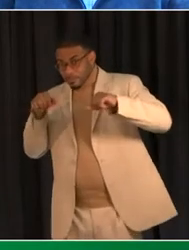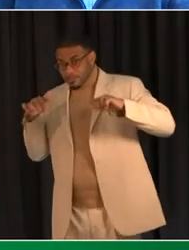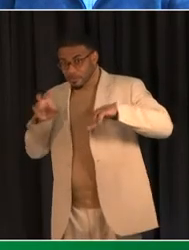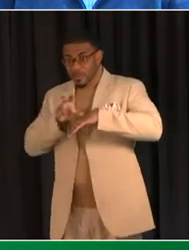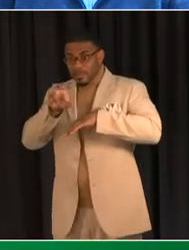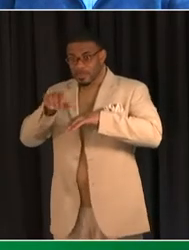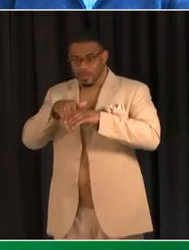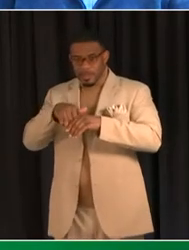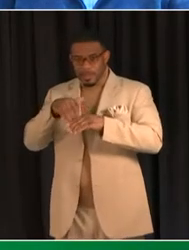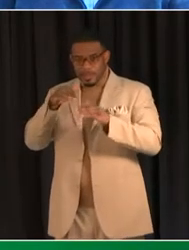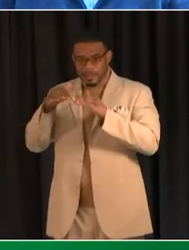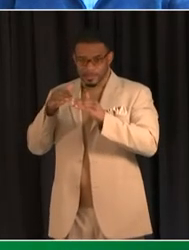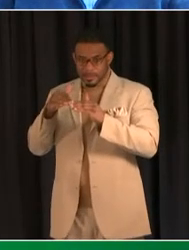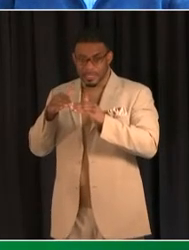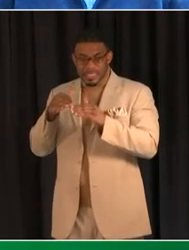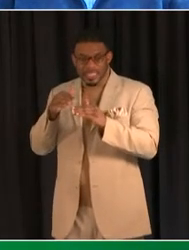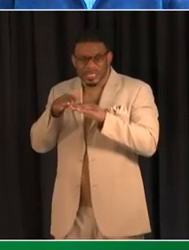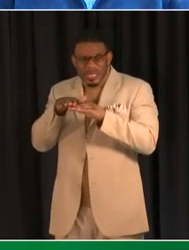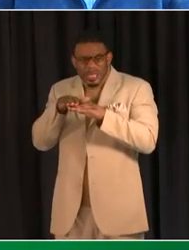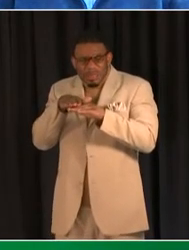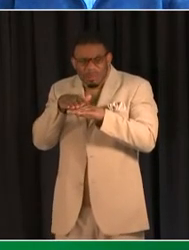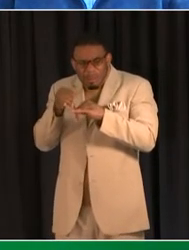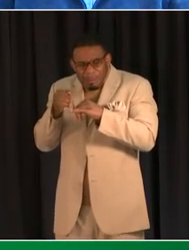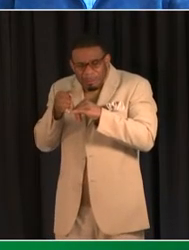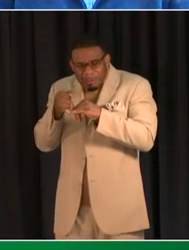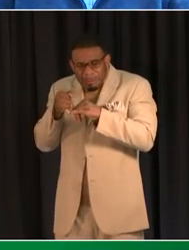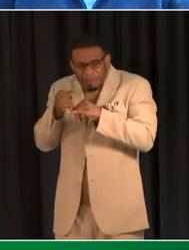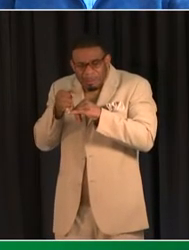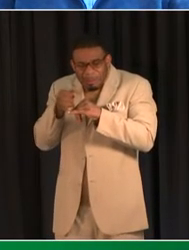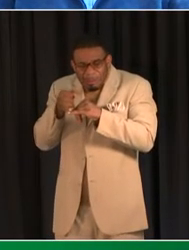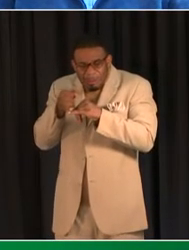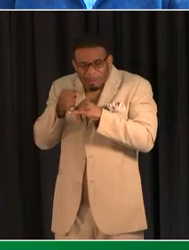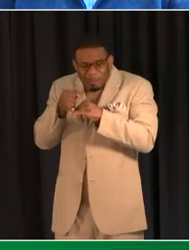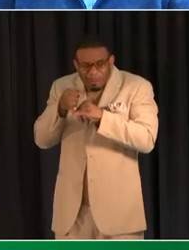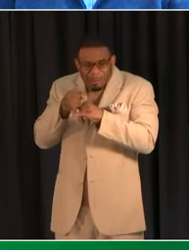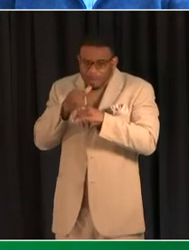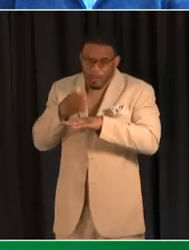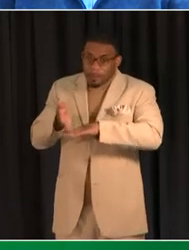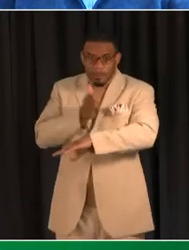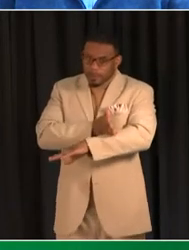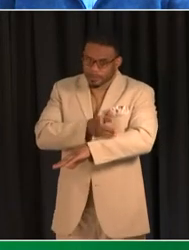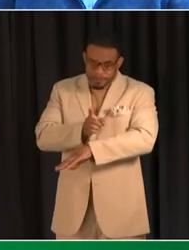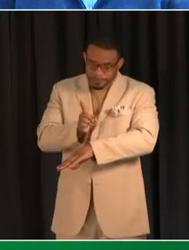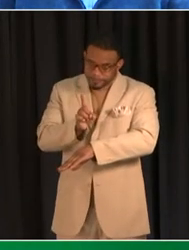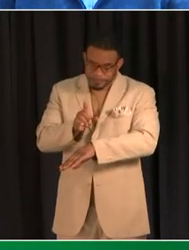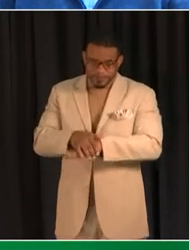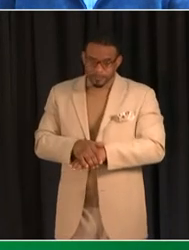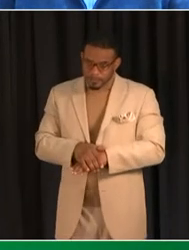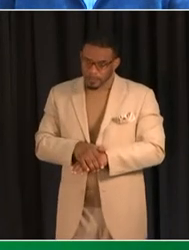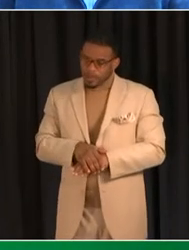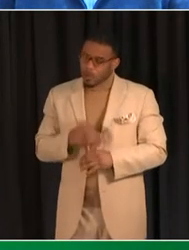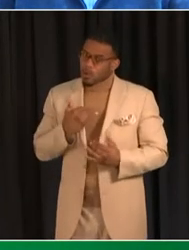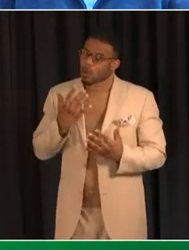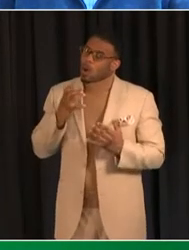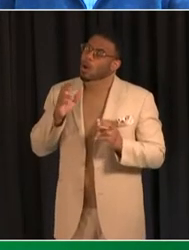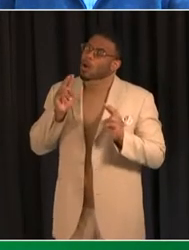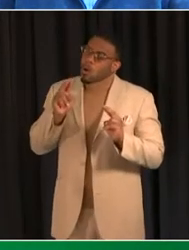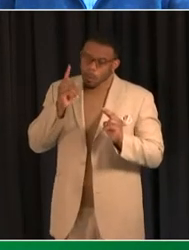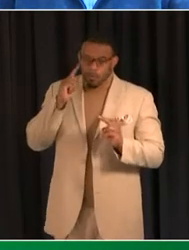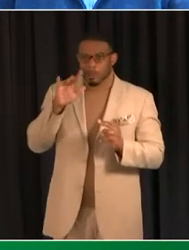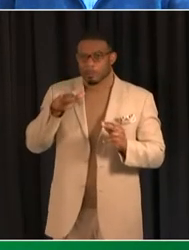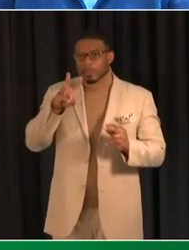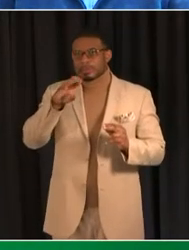5% downtown. It's moving up, and particularly as the weather gets warmer, we're seeing between 10 and 15%